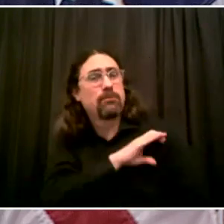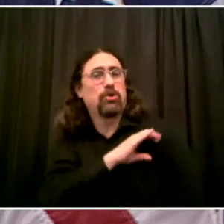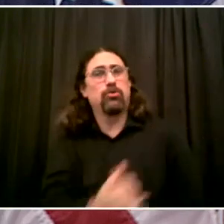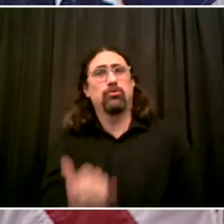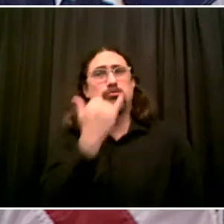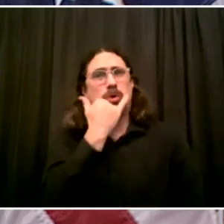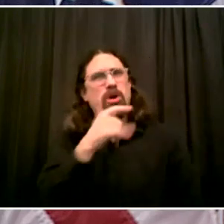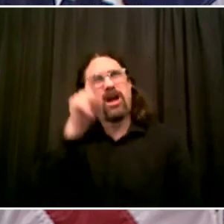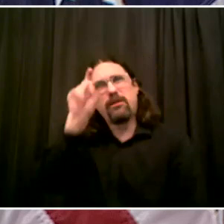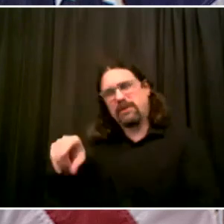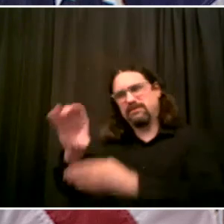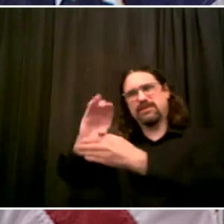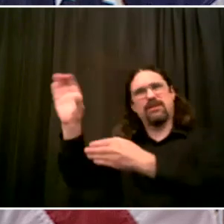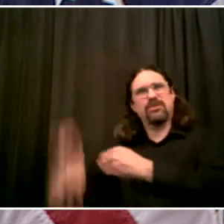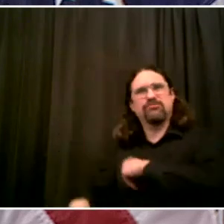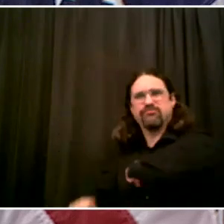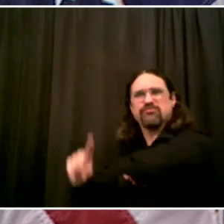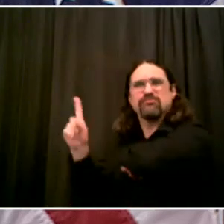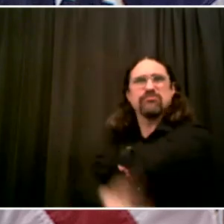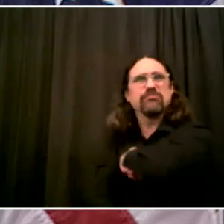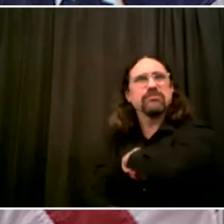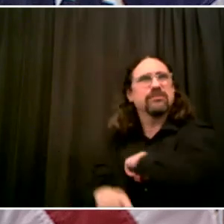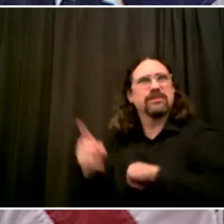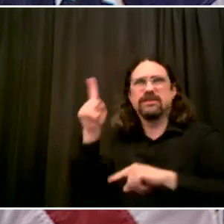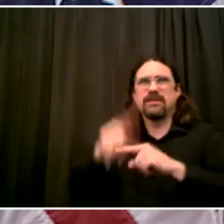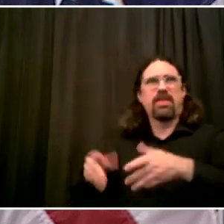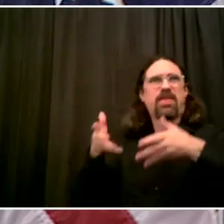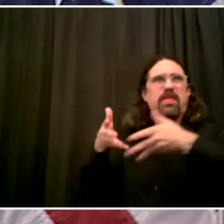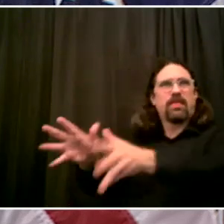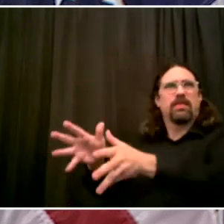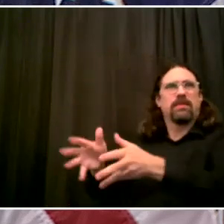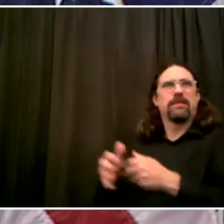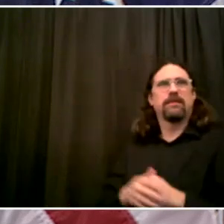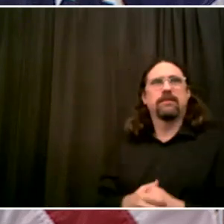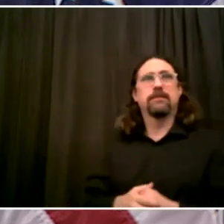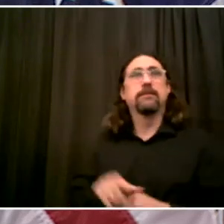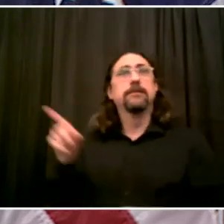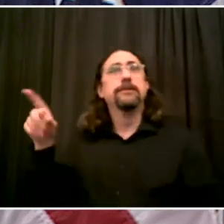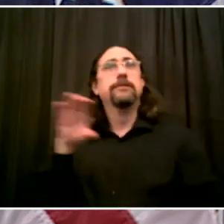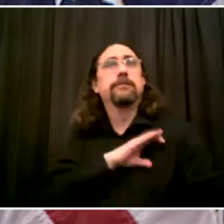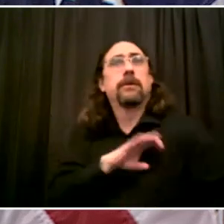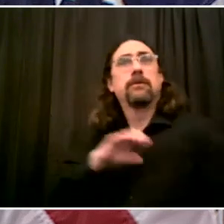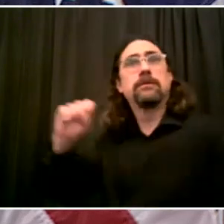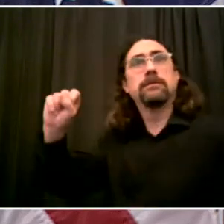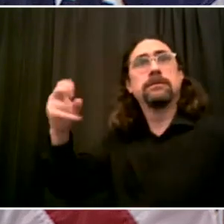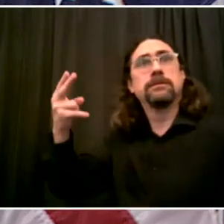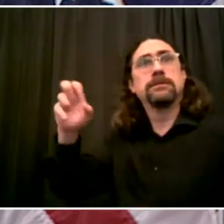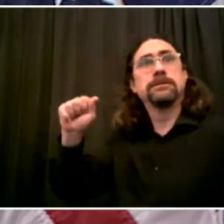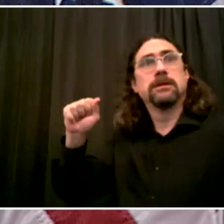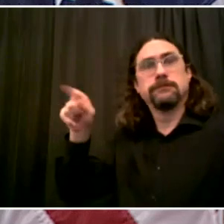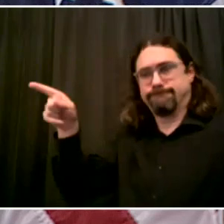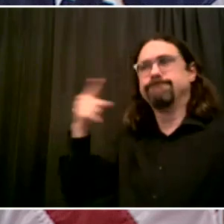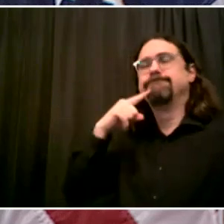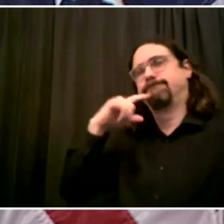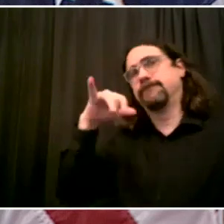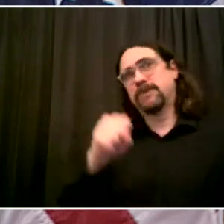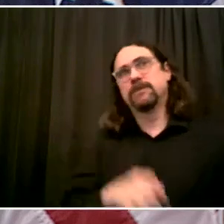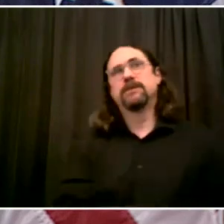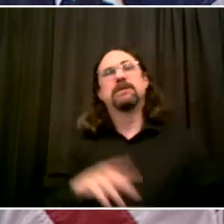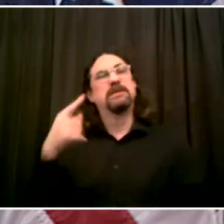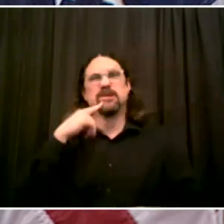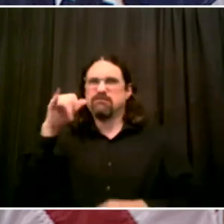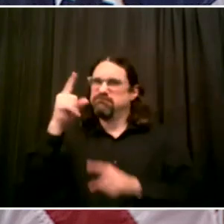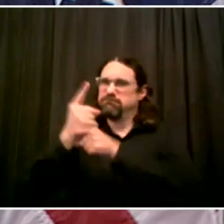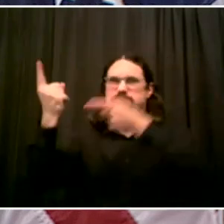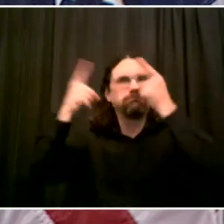include suspensions of officers. There's a lot going on. But one thing that has to happen is people need to see,